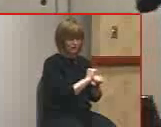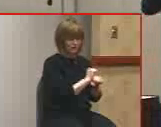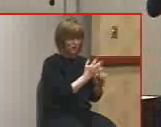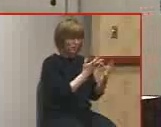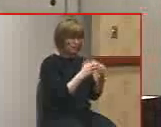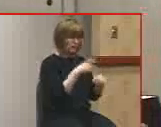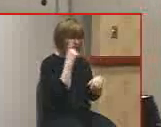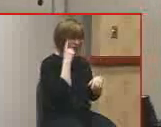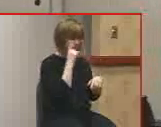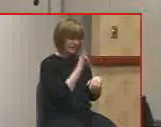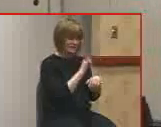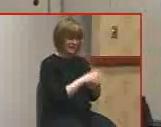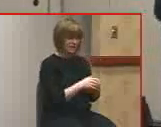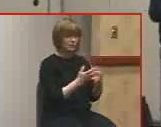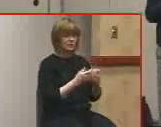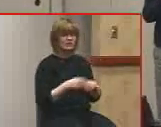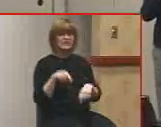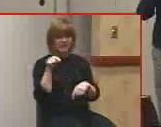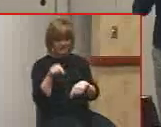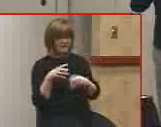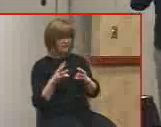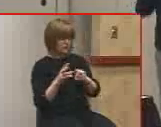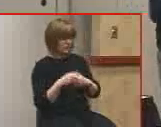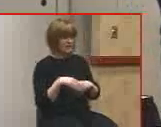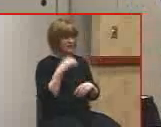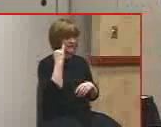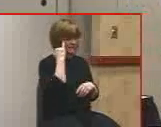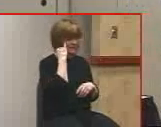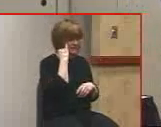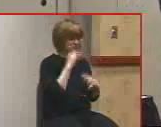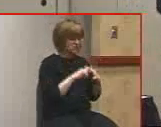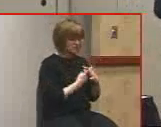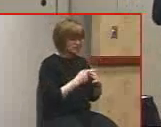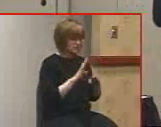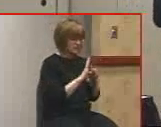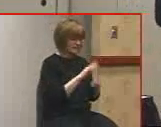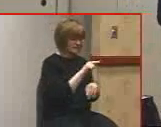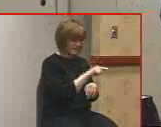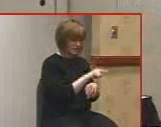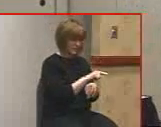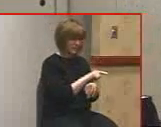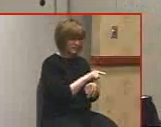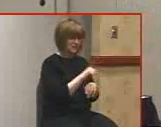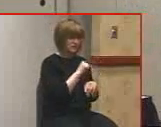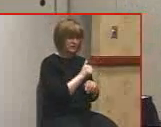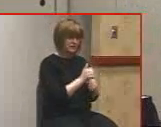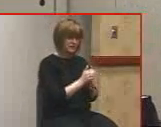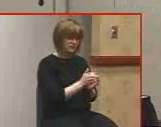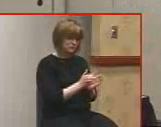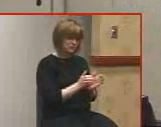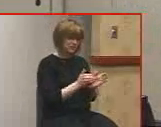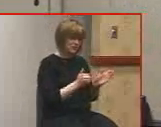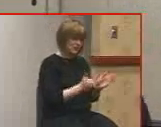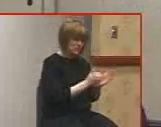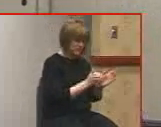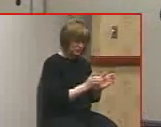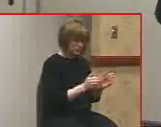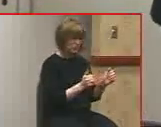way. We want her to think that way. So when she makes the error, we've got to push her that way without giving her the attention she